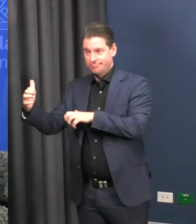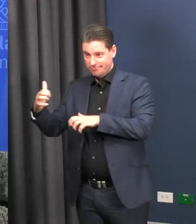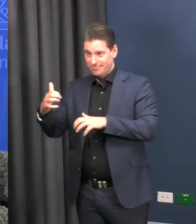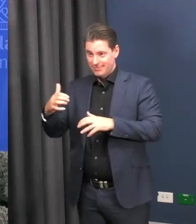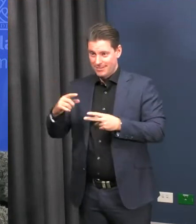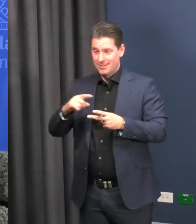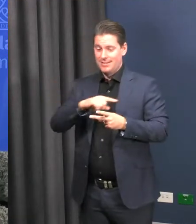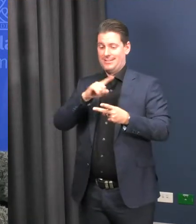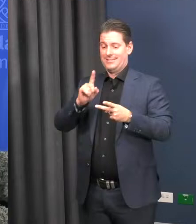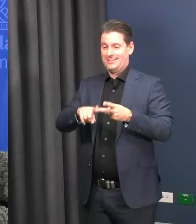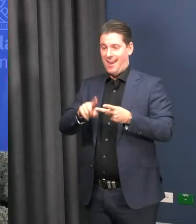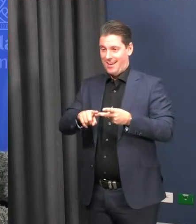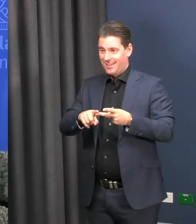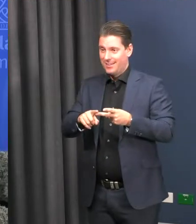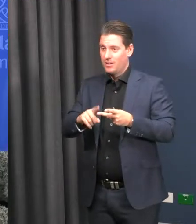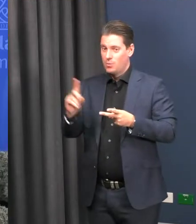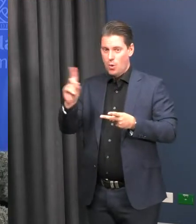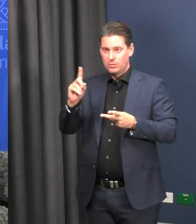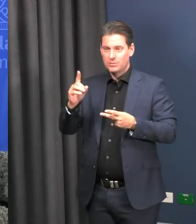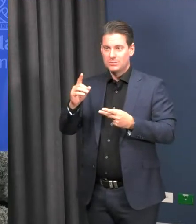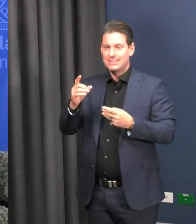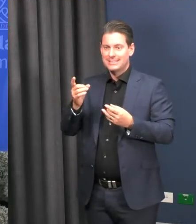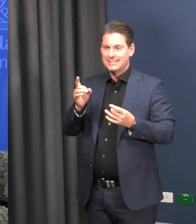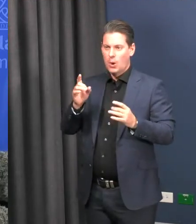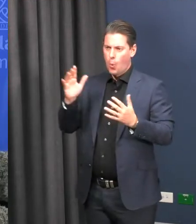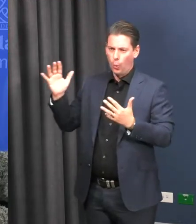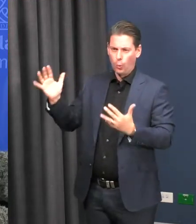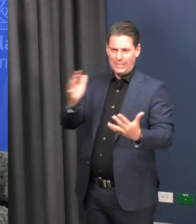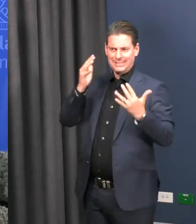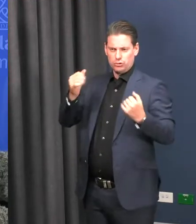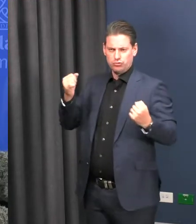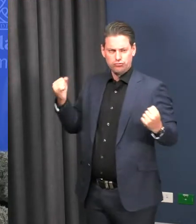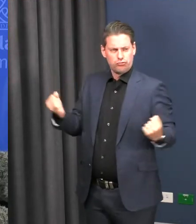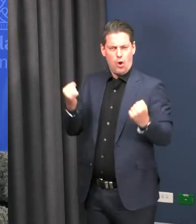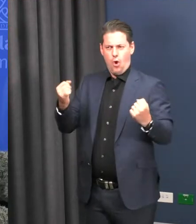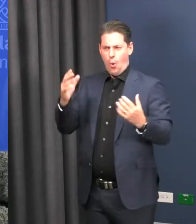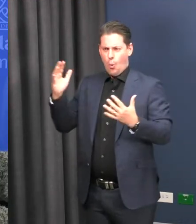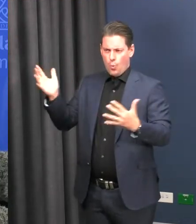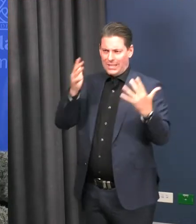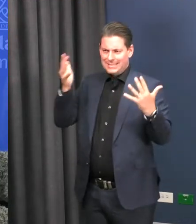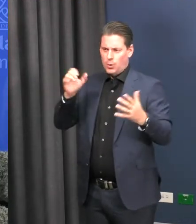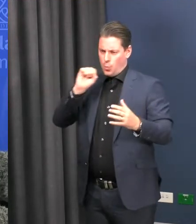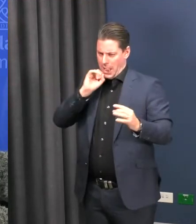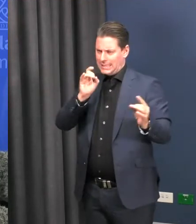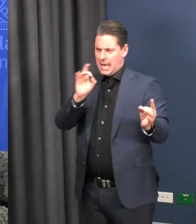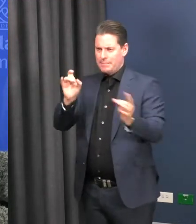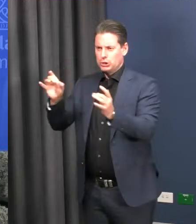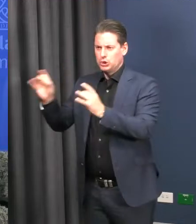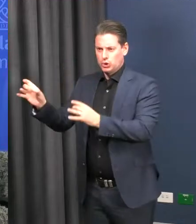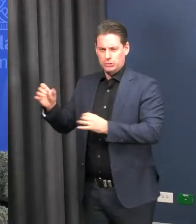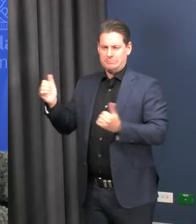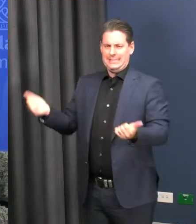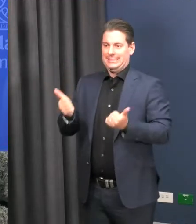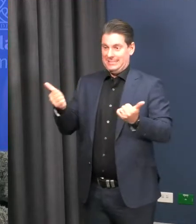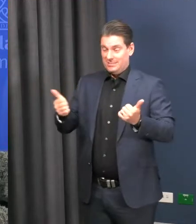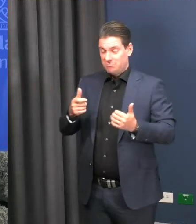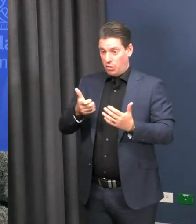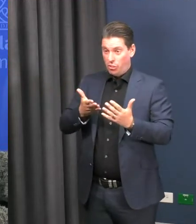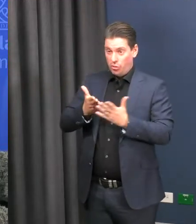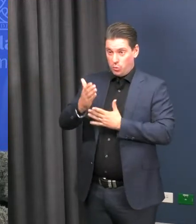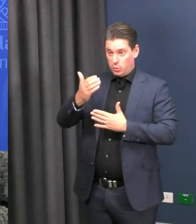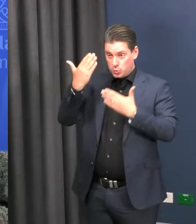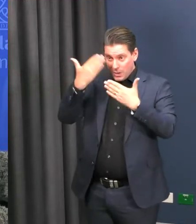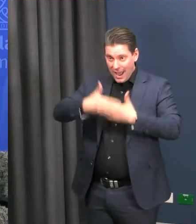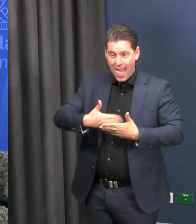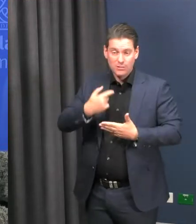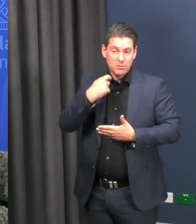moving into the second phase, and that's that damaging and destructive winds. And Queenslanders will increasingly start to see that overnight and into